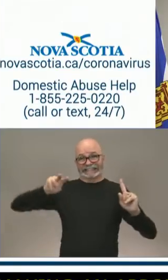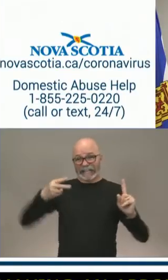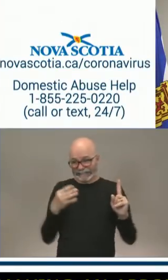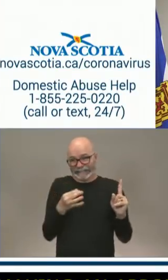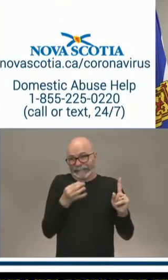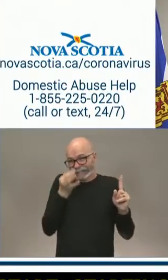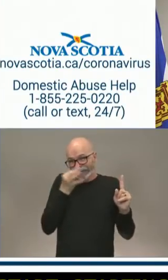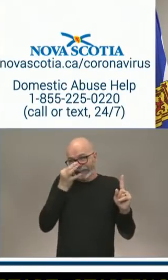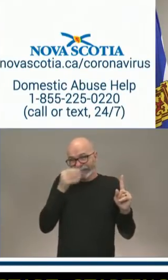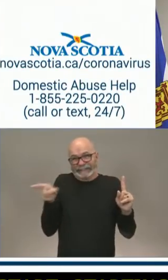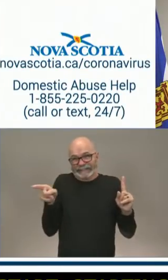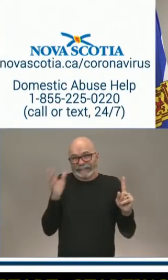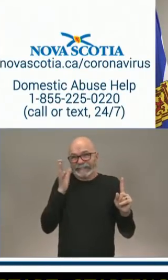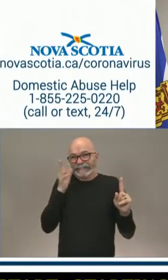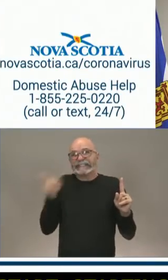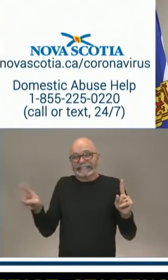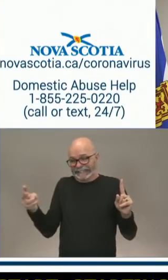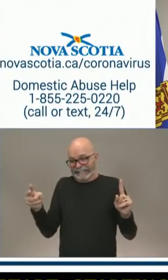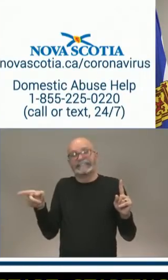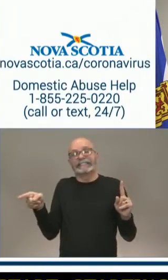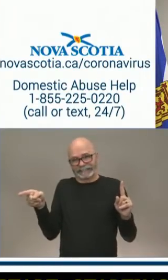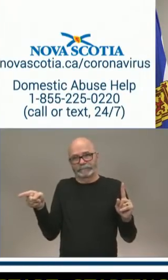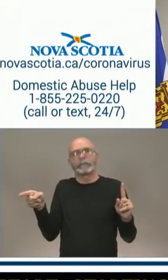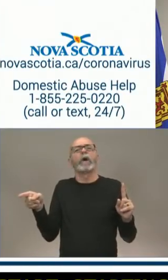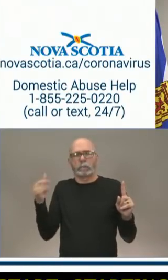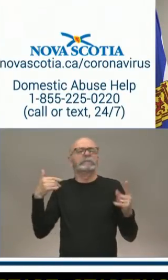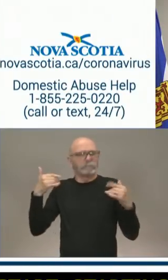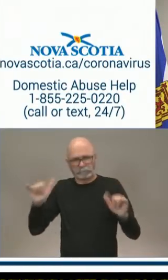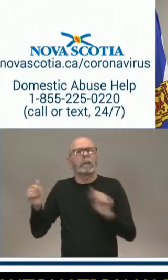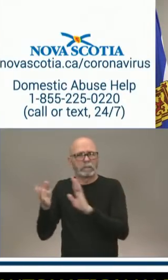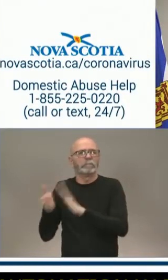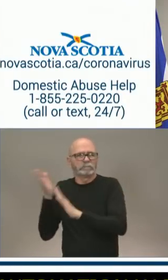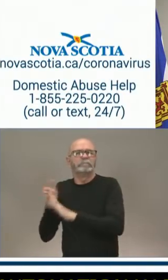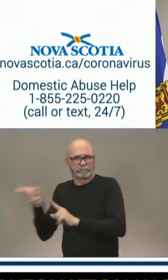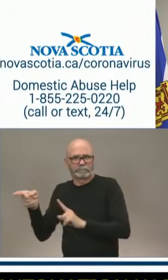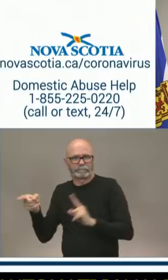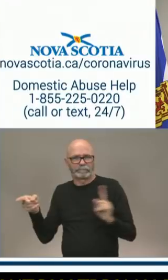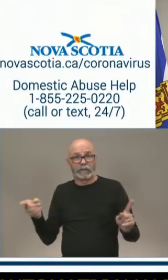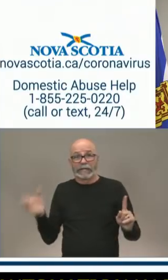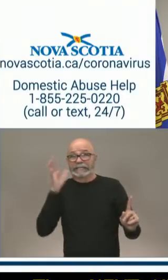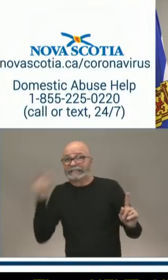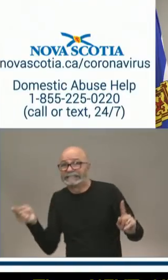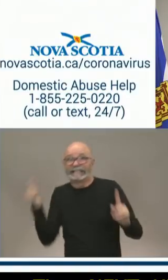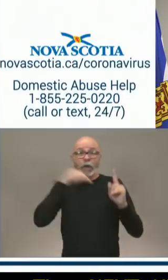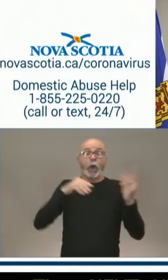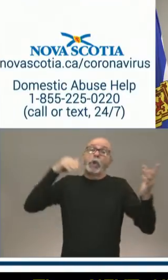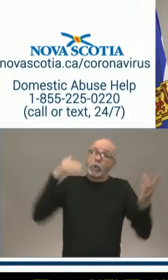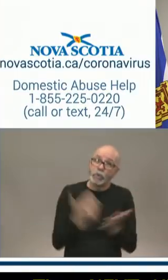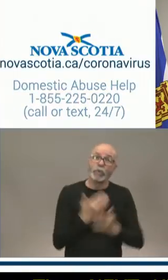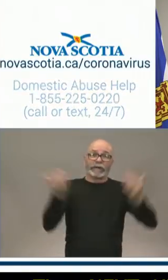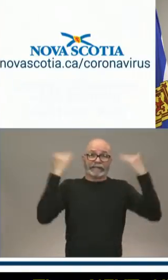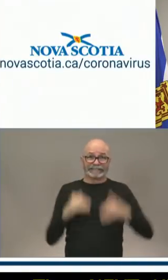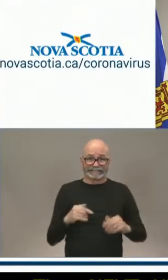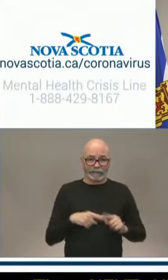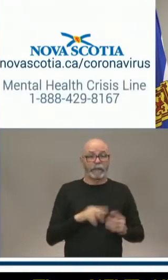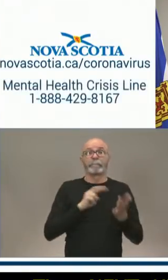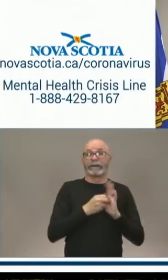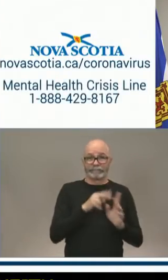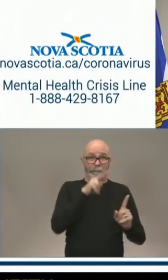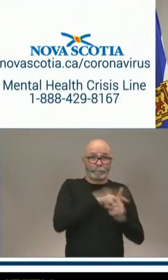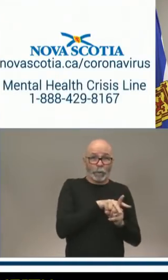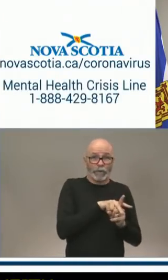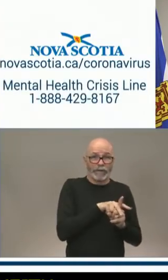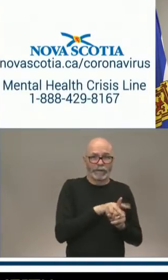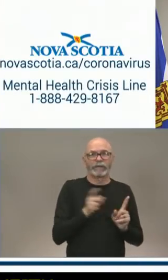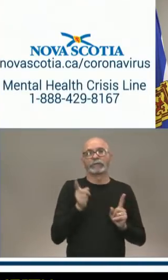to Keith Doucette from the Canadian Press. Go ahead, Keith. Good afternoon, Dr. Strang. As regards to the choice around AstraZeneca,